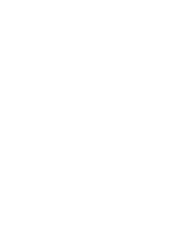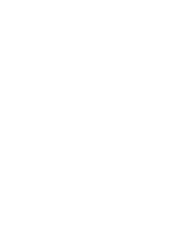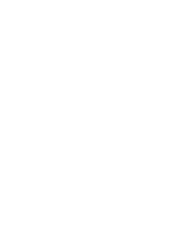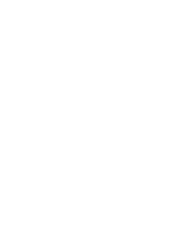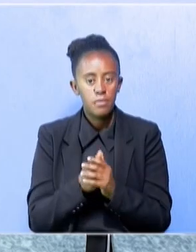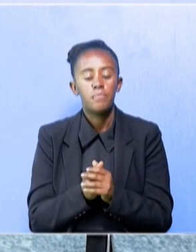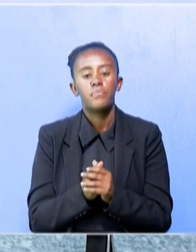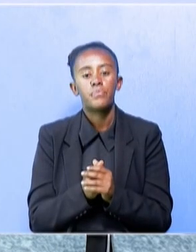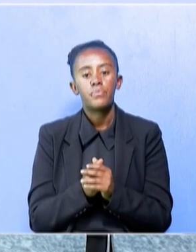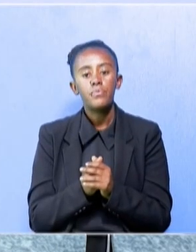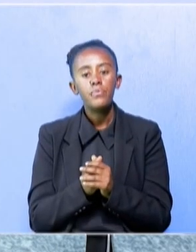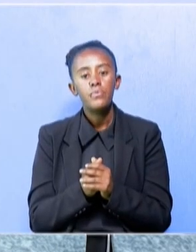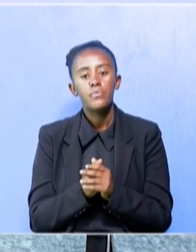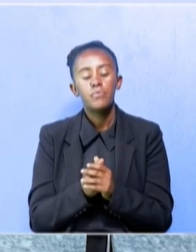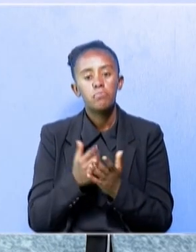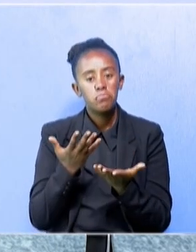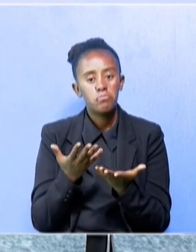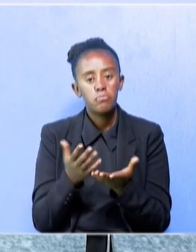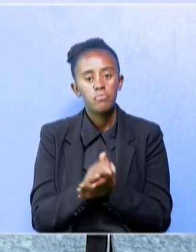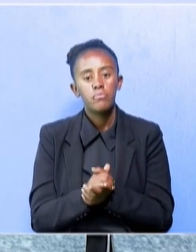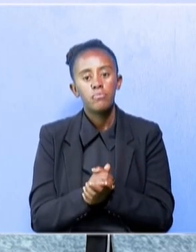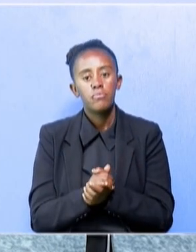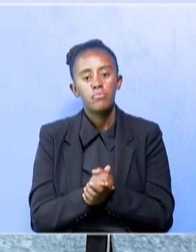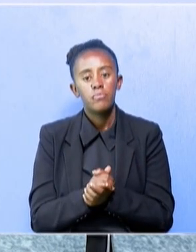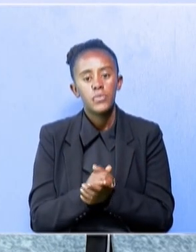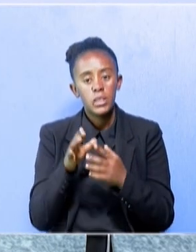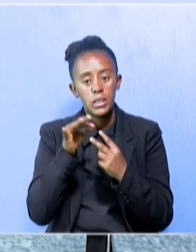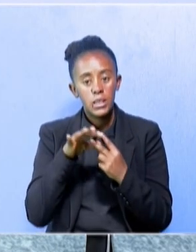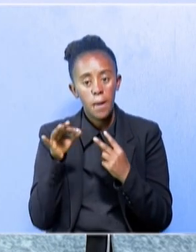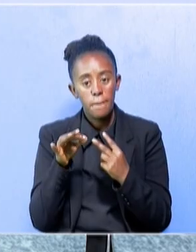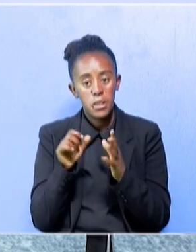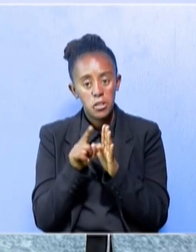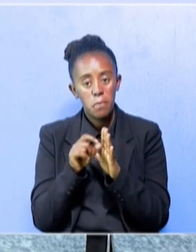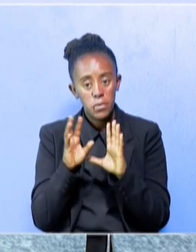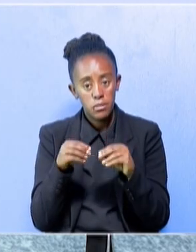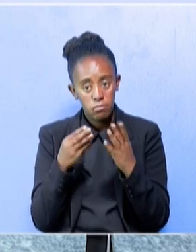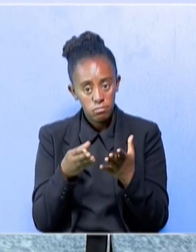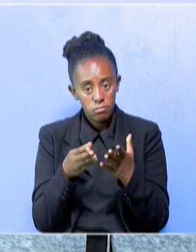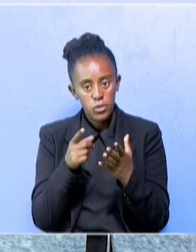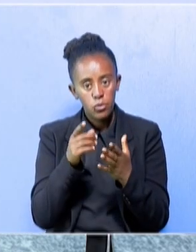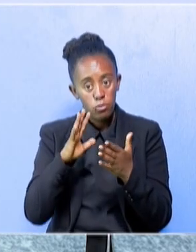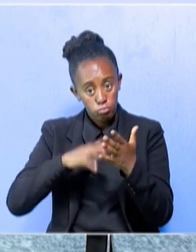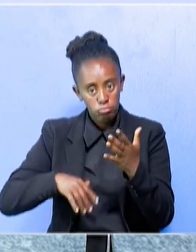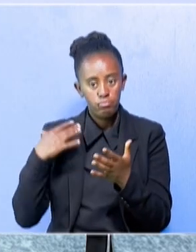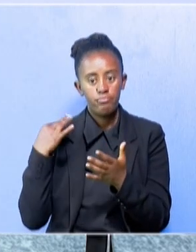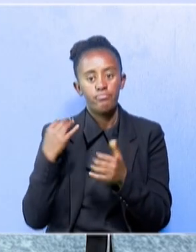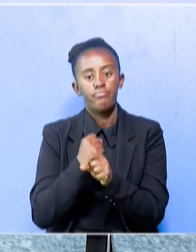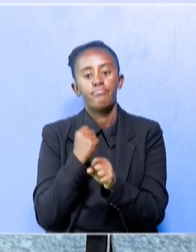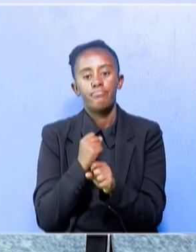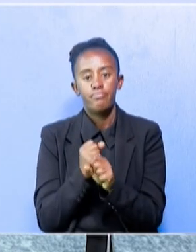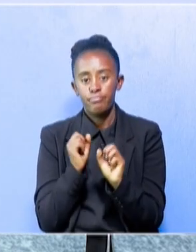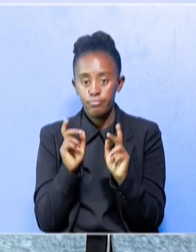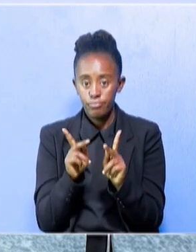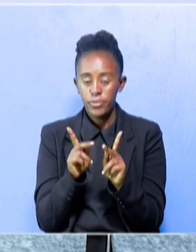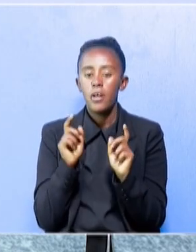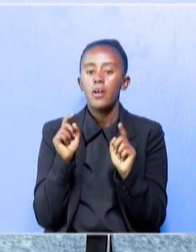Good. So I hope that, let me give you one sample example for the first one, and then you finish the rest of the others, right? Yeah, so